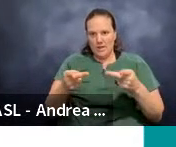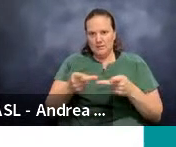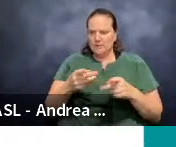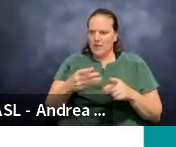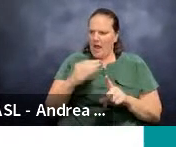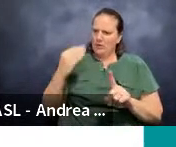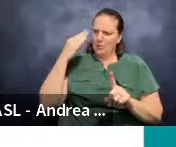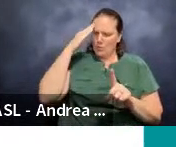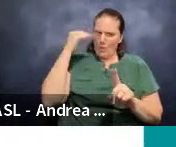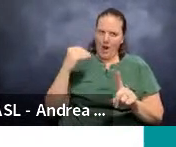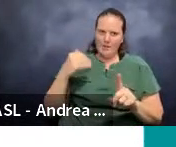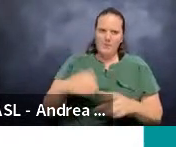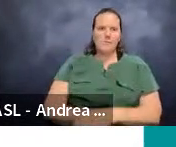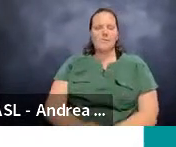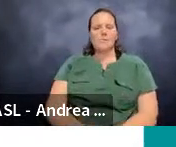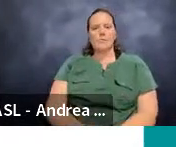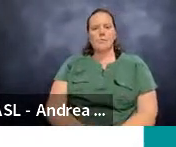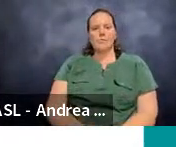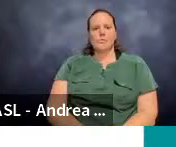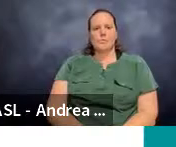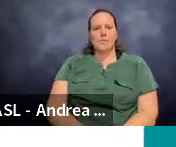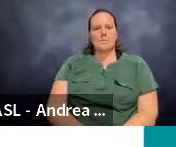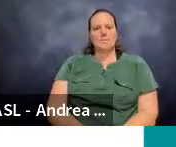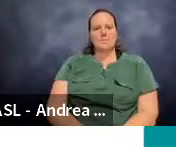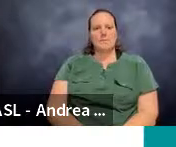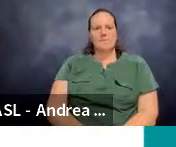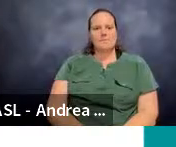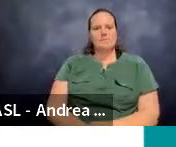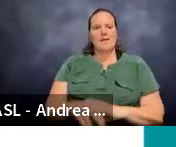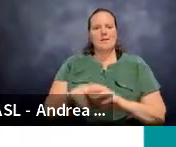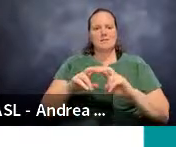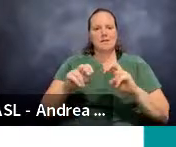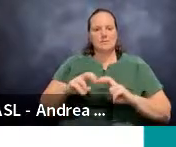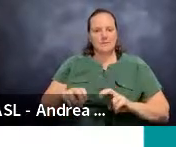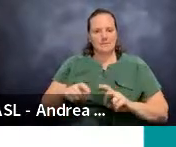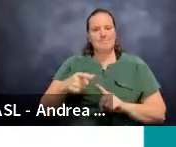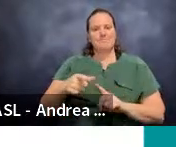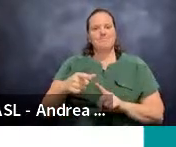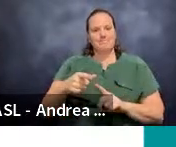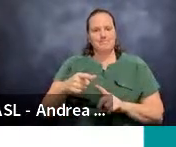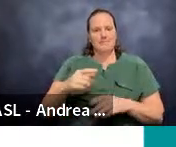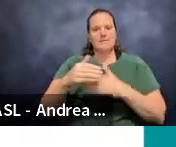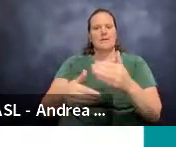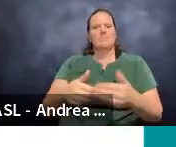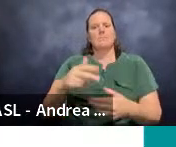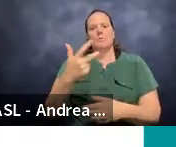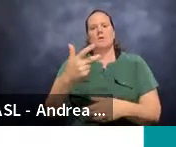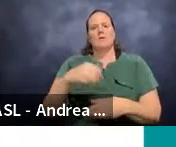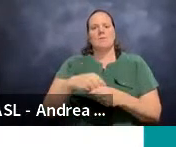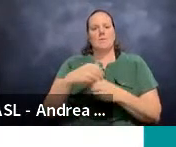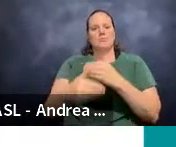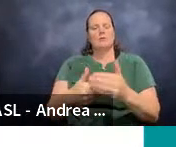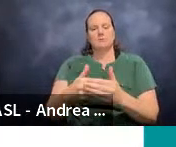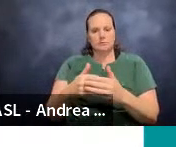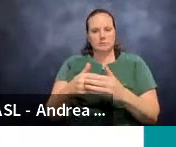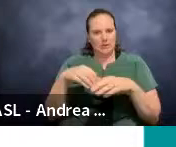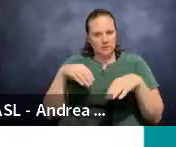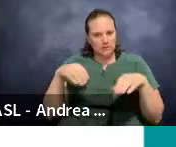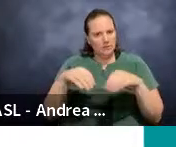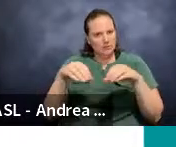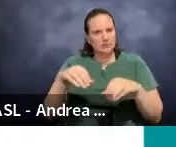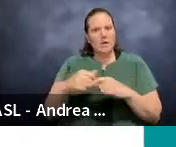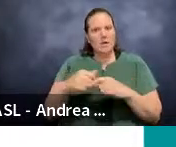why. The assessment of effects laid out in step 3 of the process has been conducted and will also